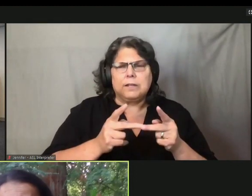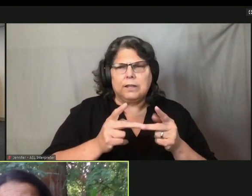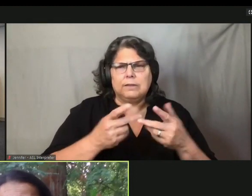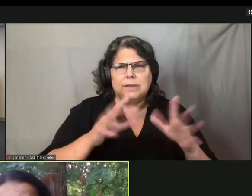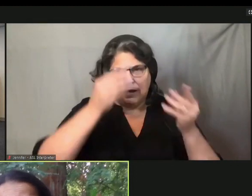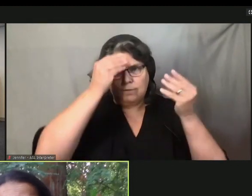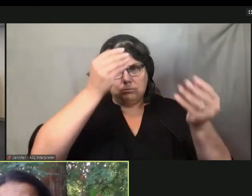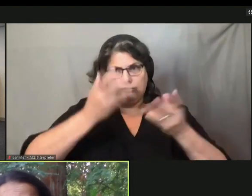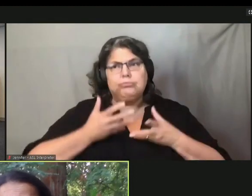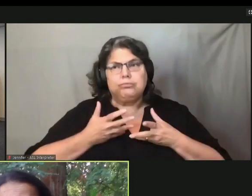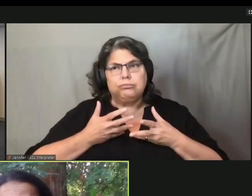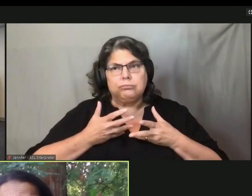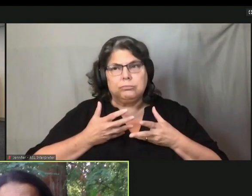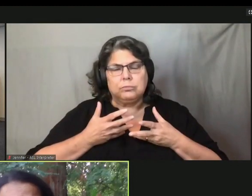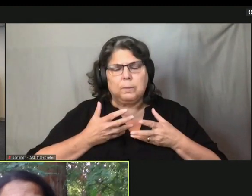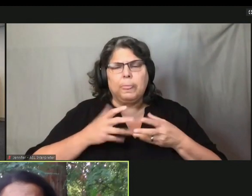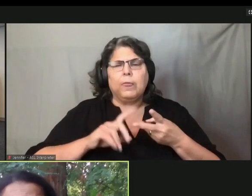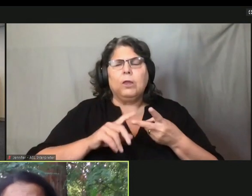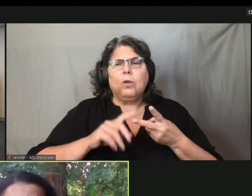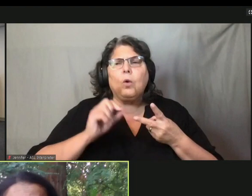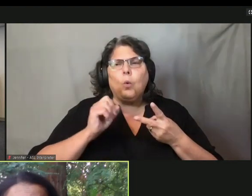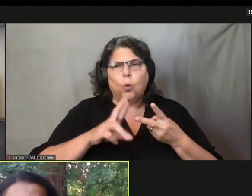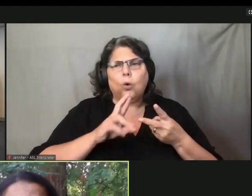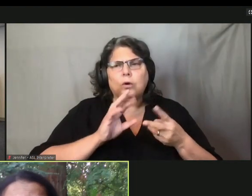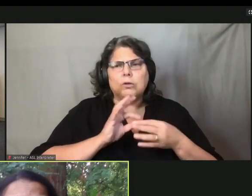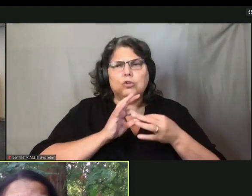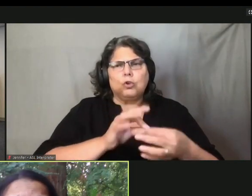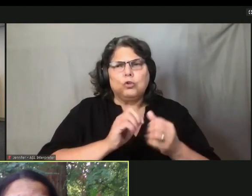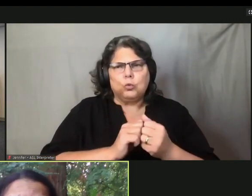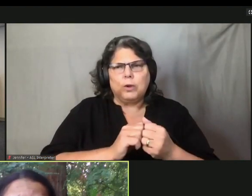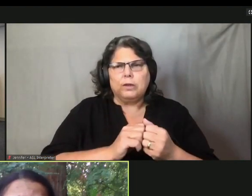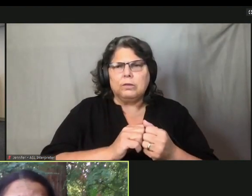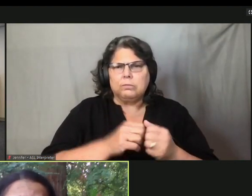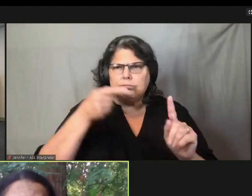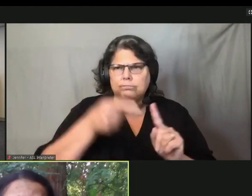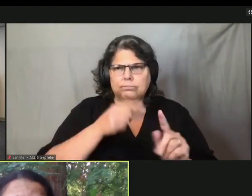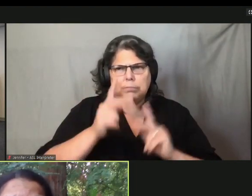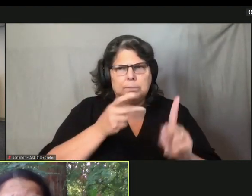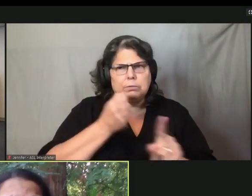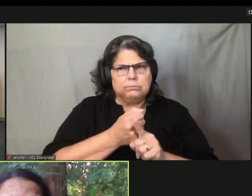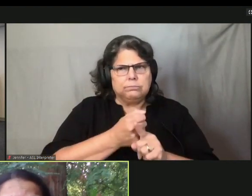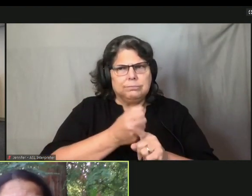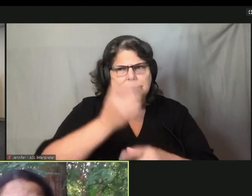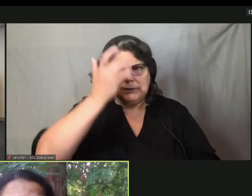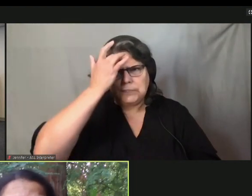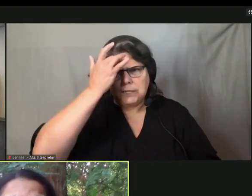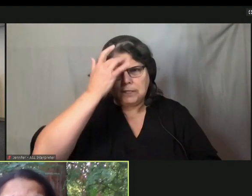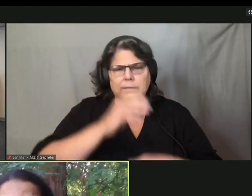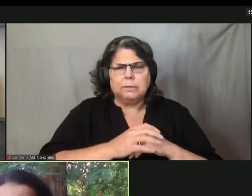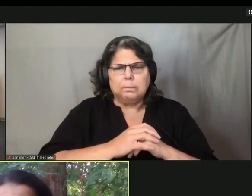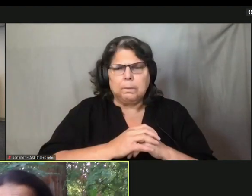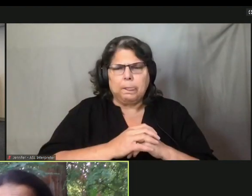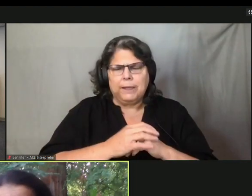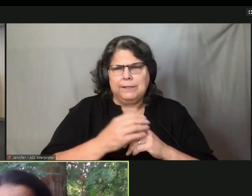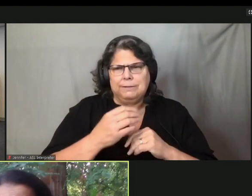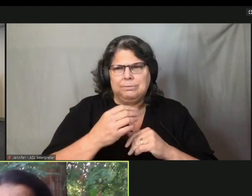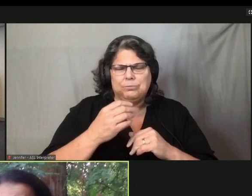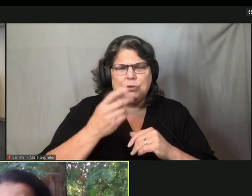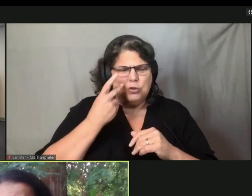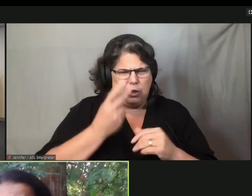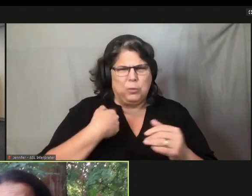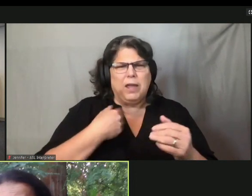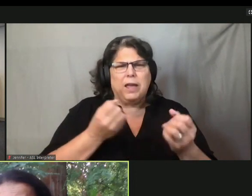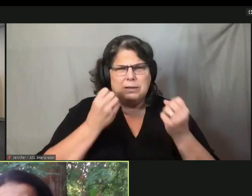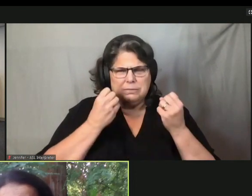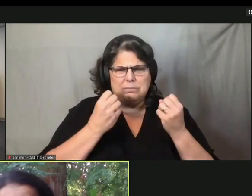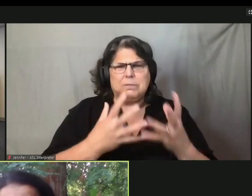to us or are associated with cases. So in the last slide, you can see we had an additional bunch of